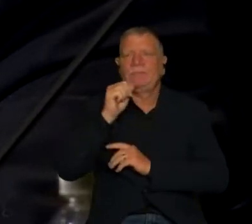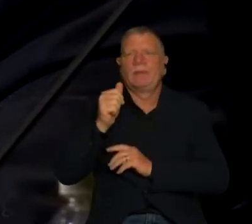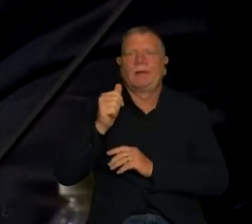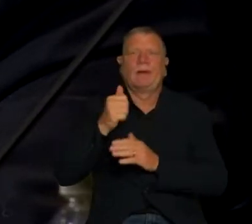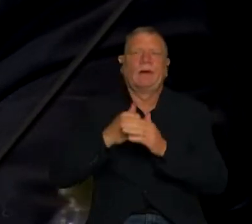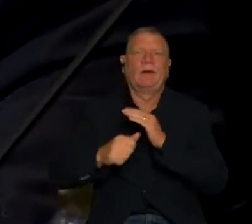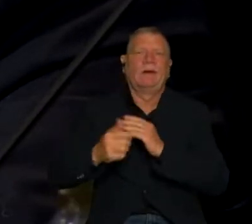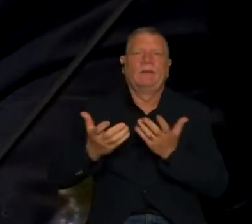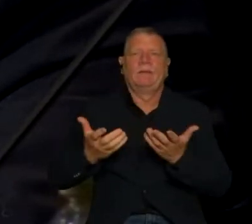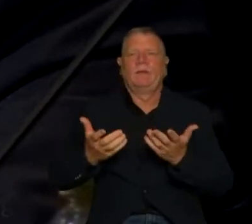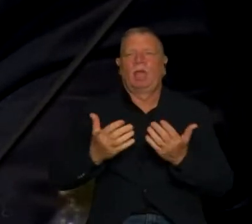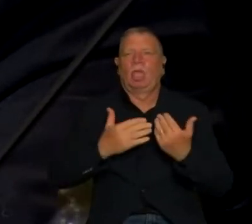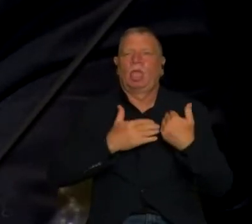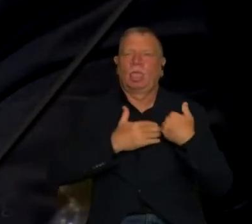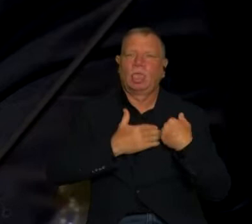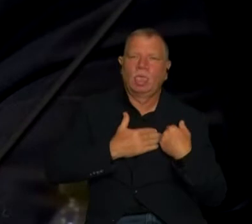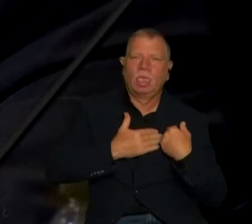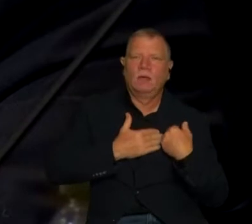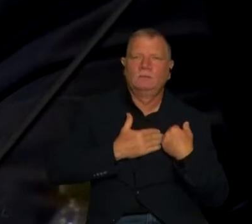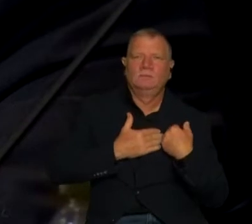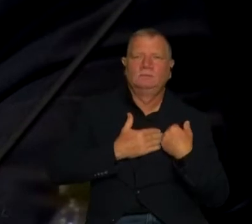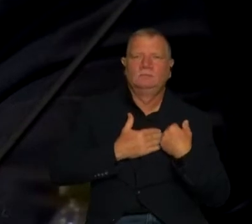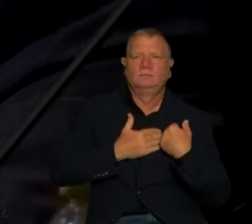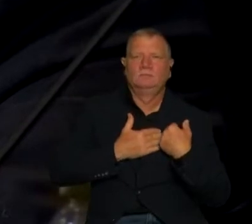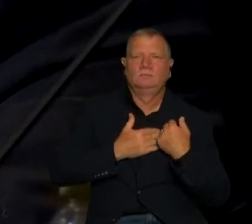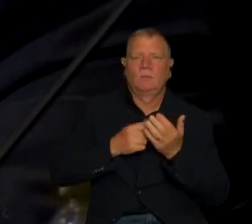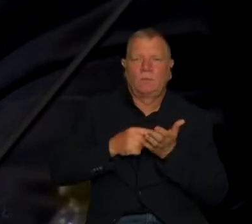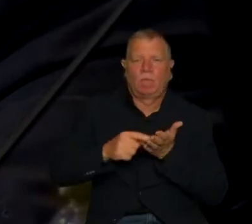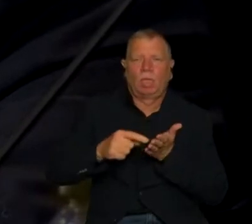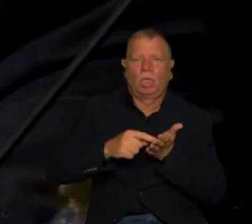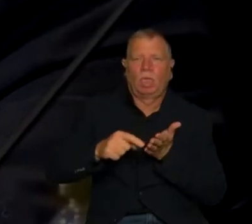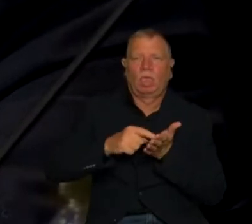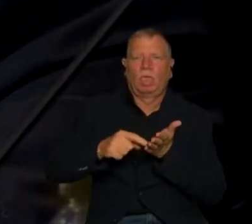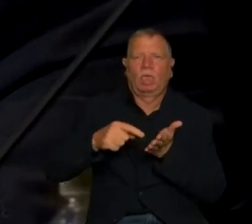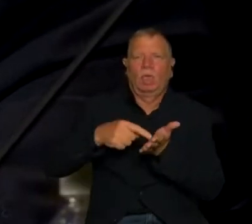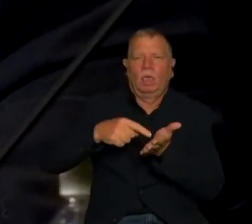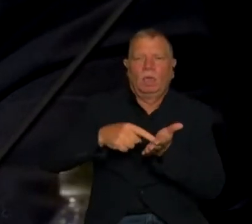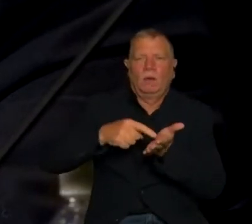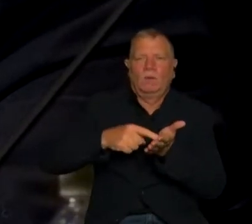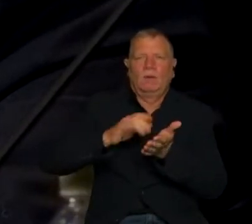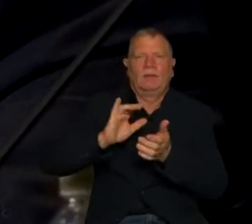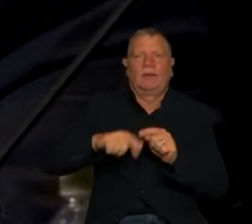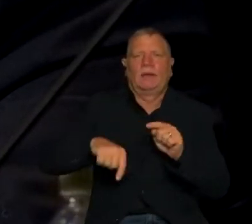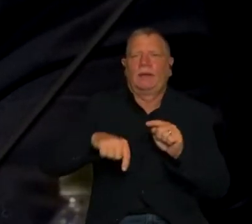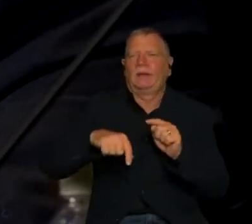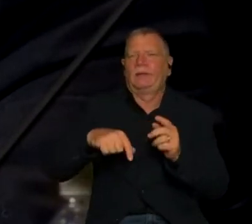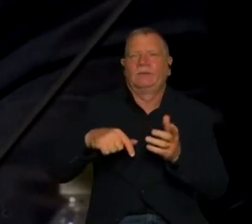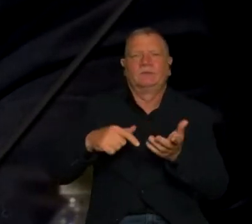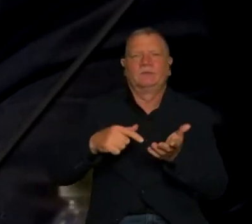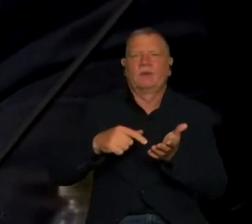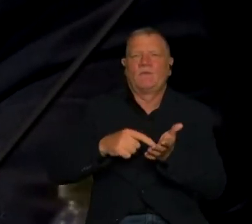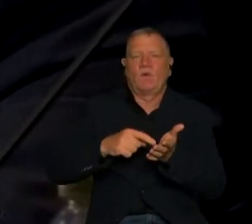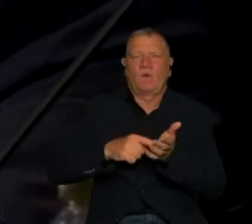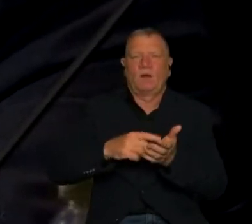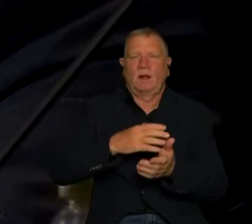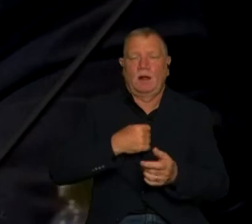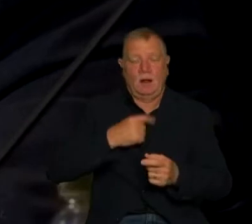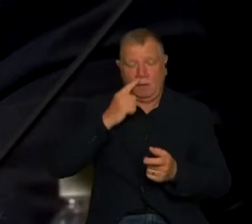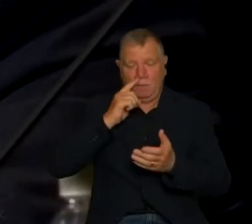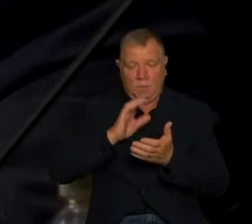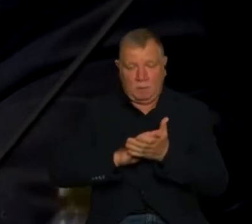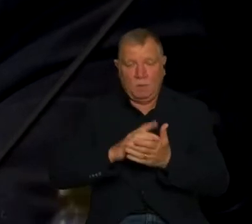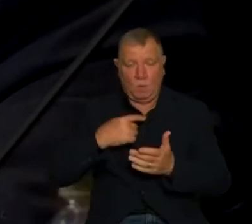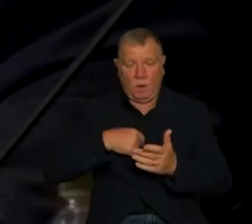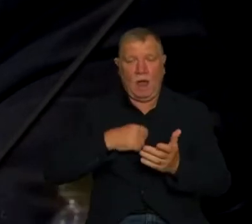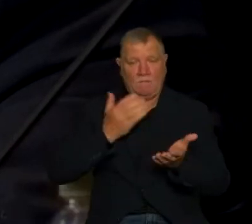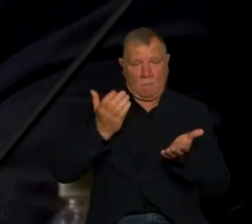under undue burden of payments that will make it unaffordable. So I believe that while we